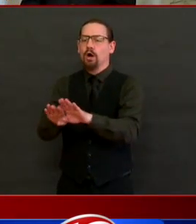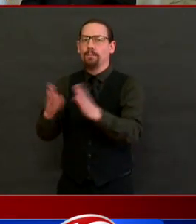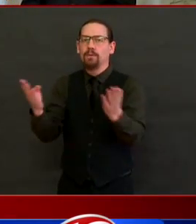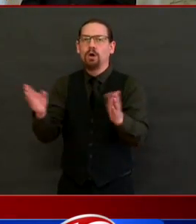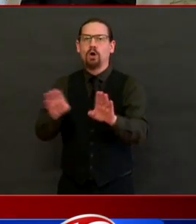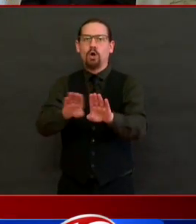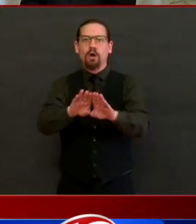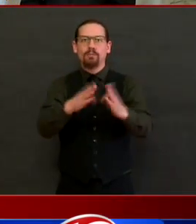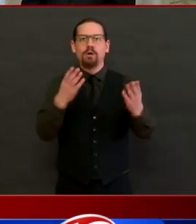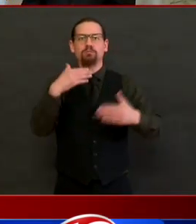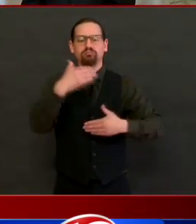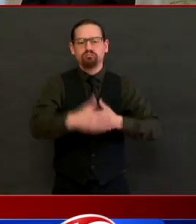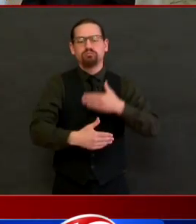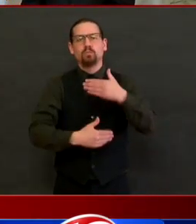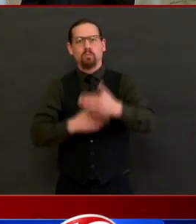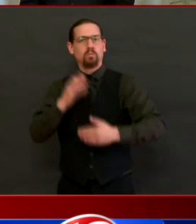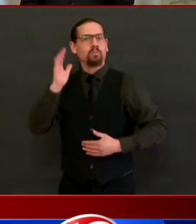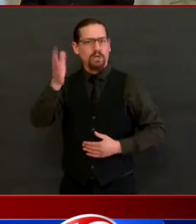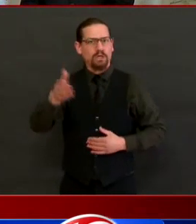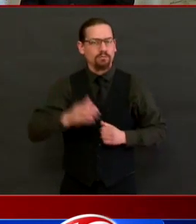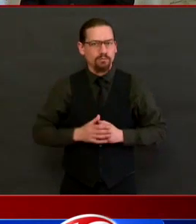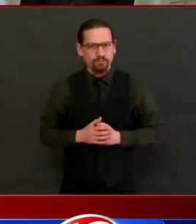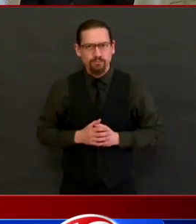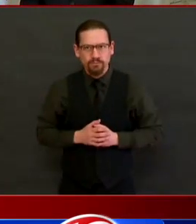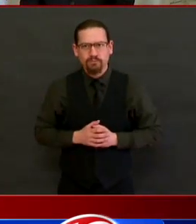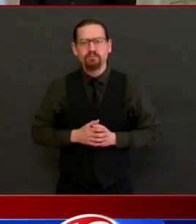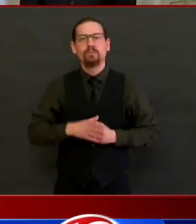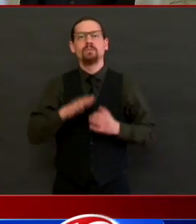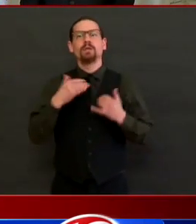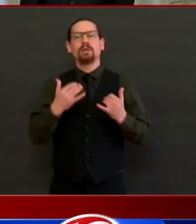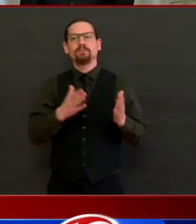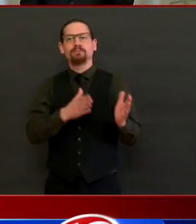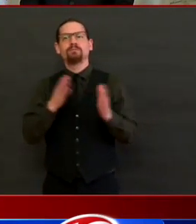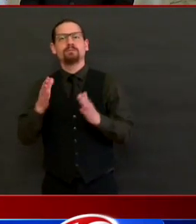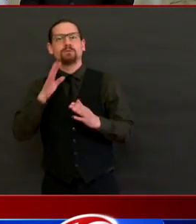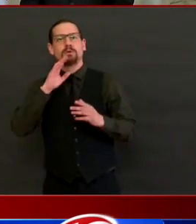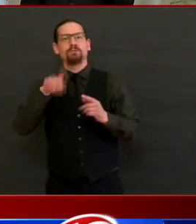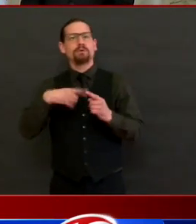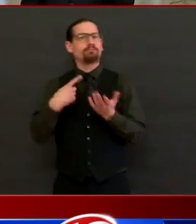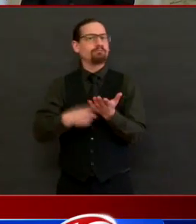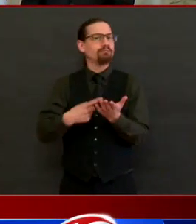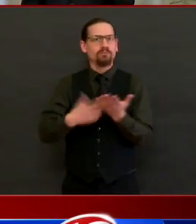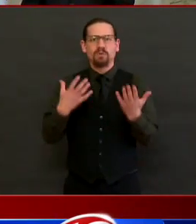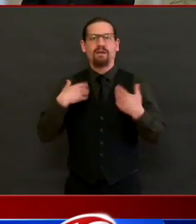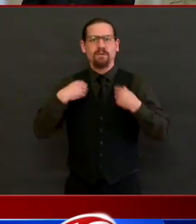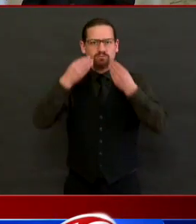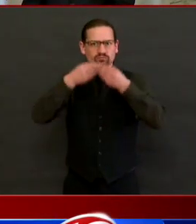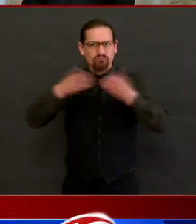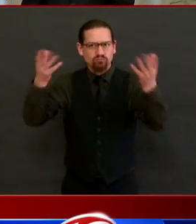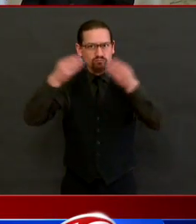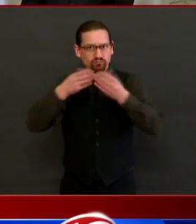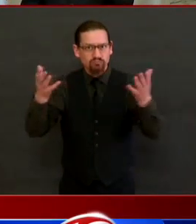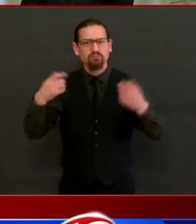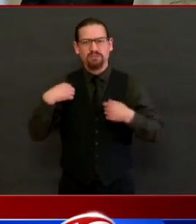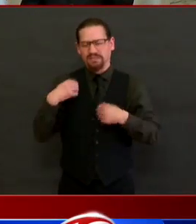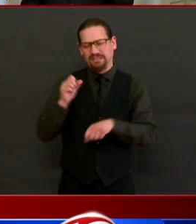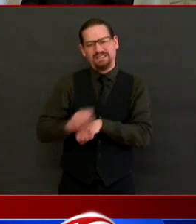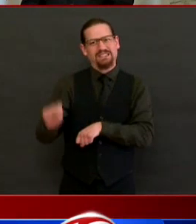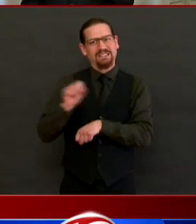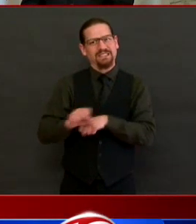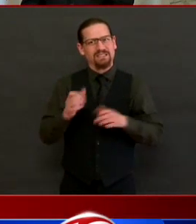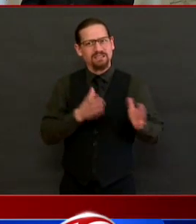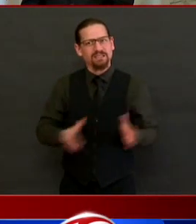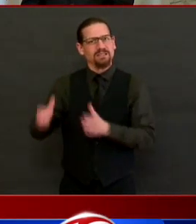make an announcement today that something we've been working very hard on is the launch of a new initiative called